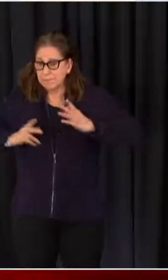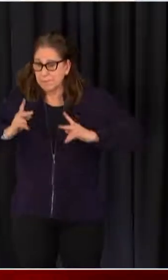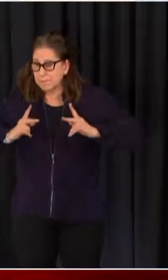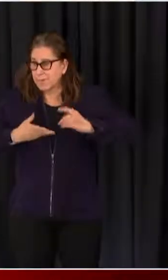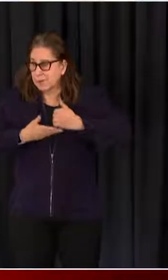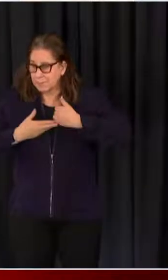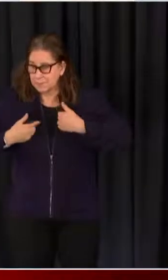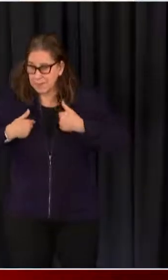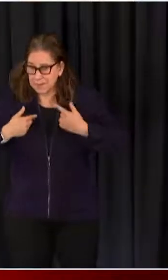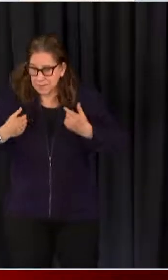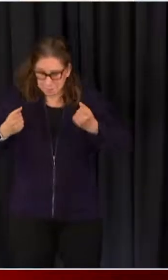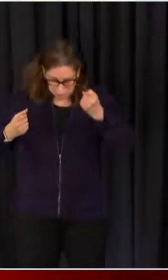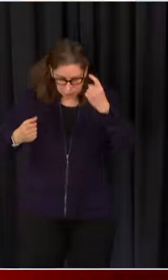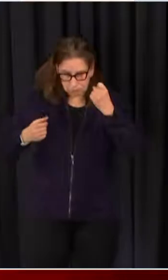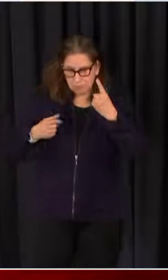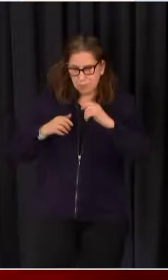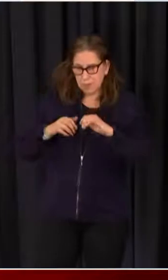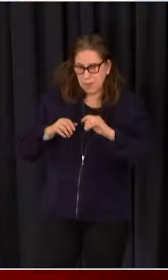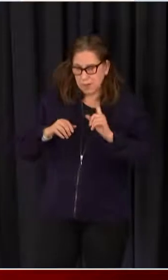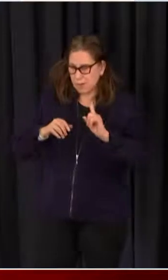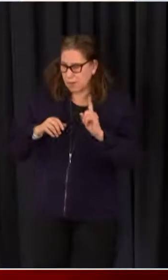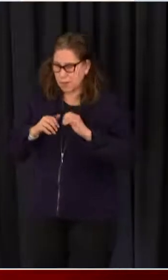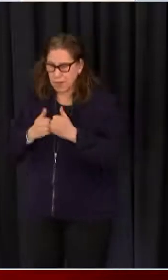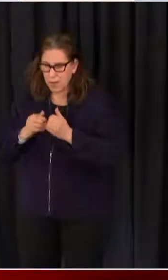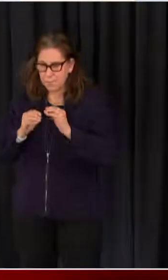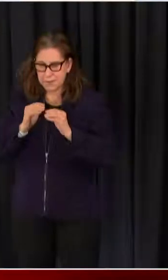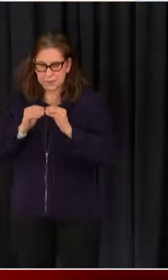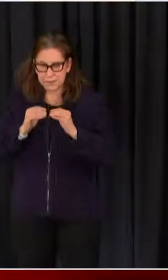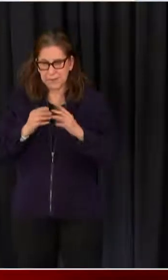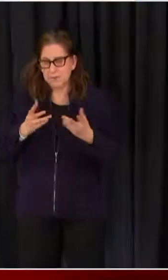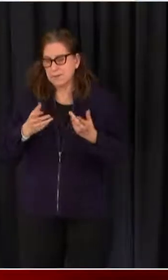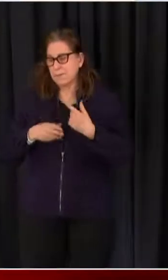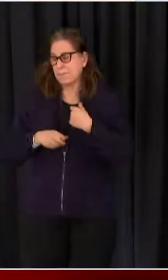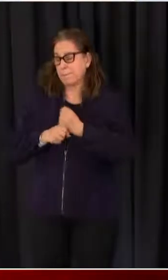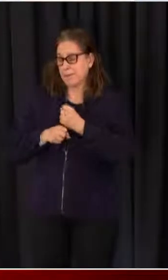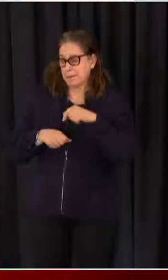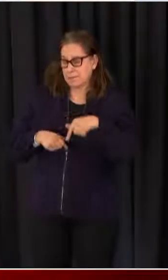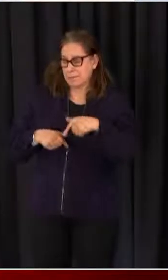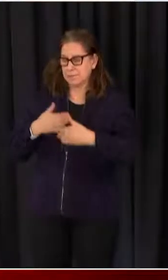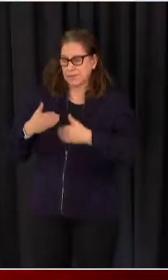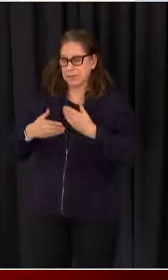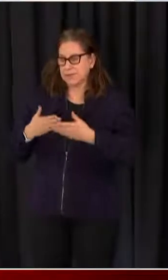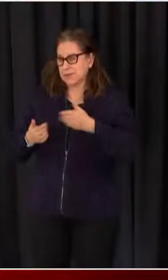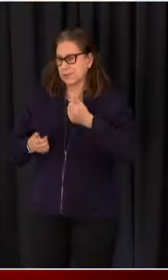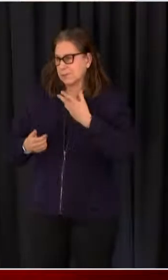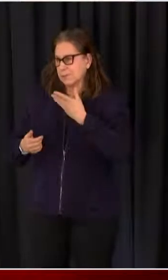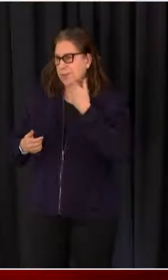sure that people understood exactly where they were in the process, and we'll just continue to get better at that.